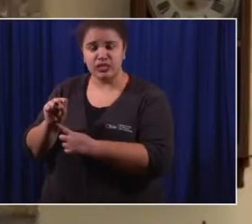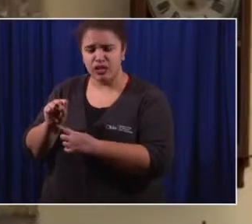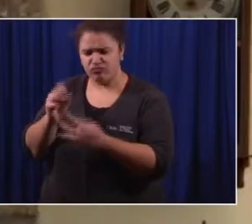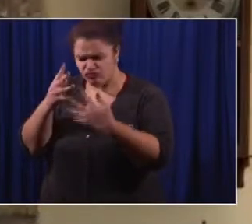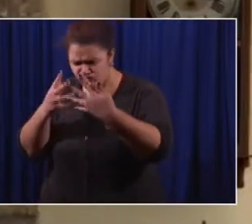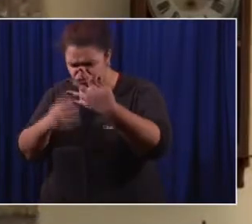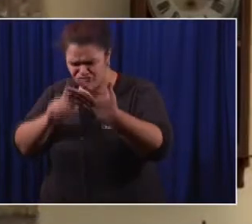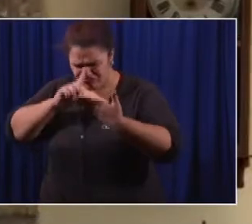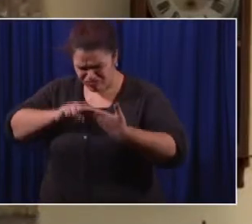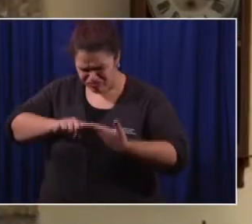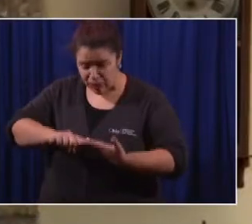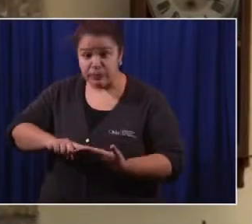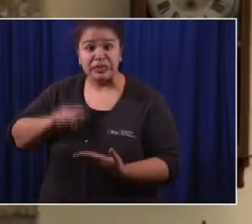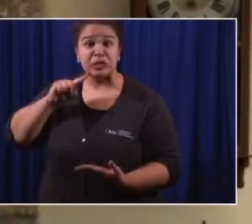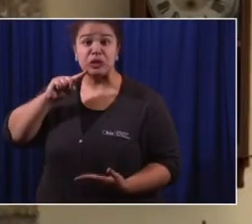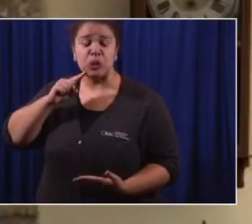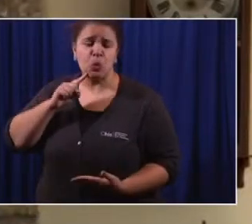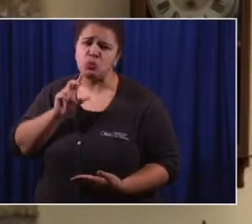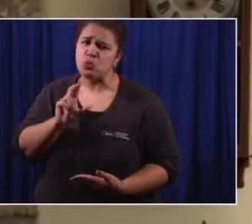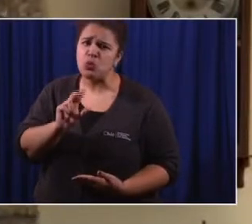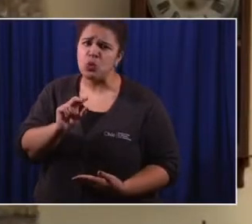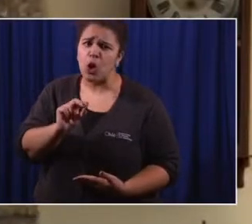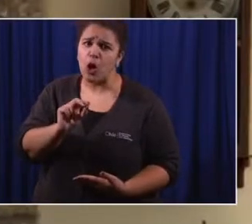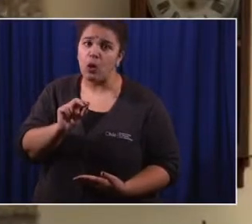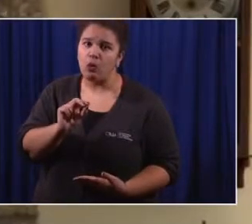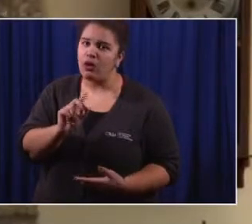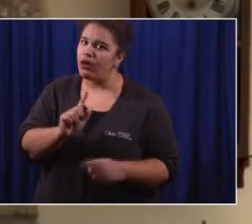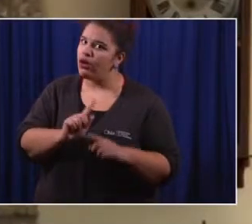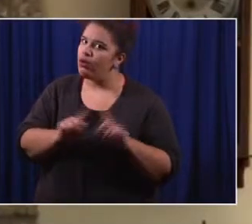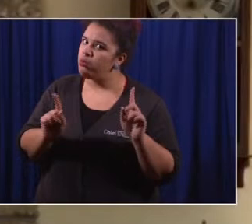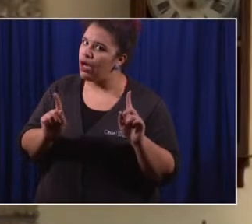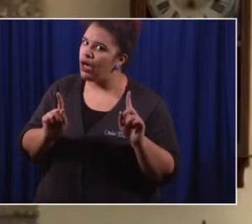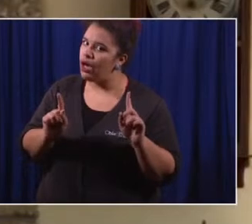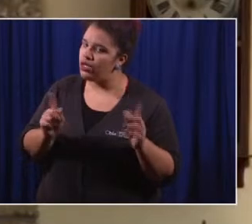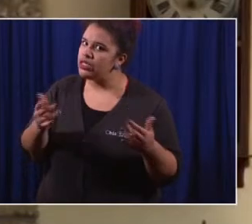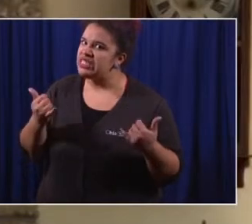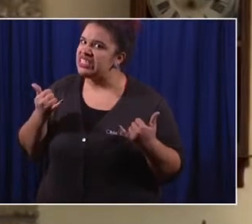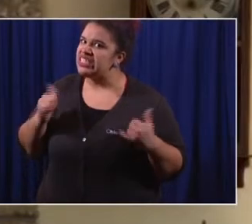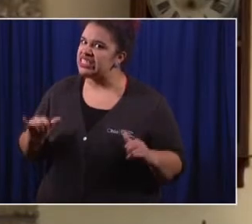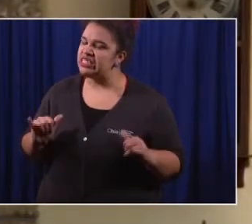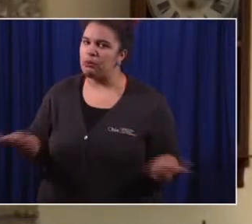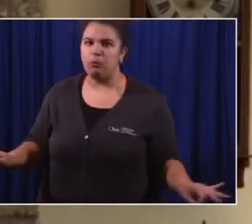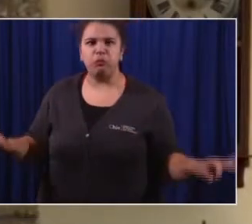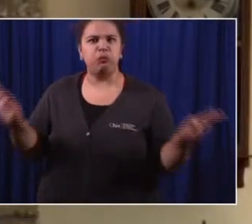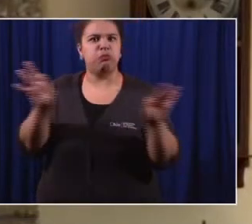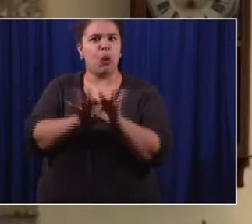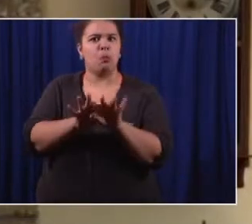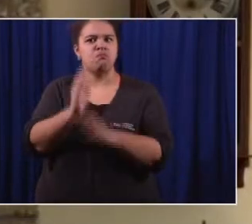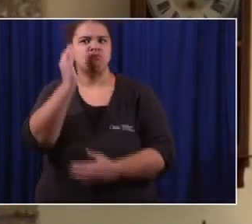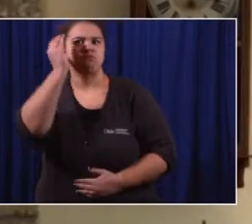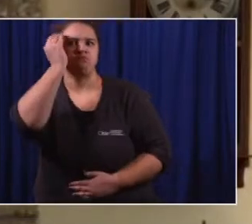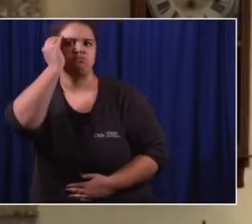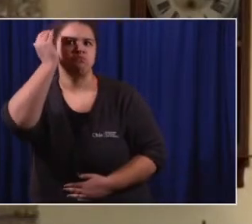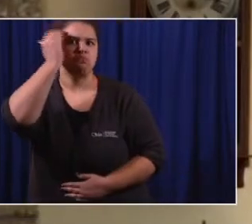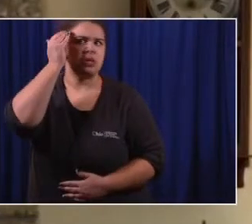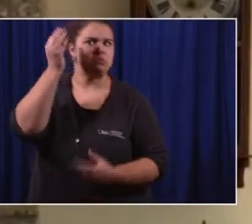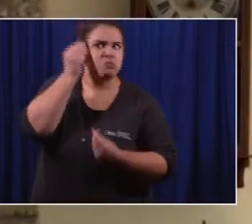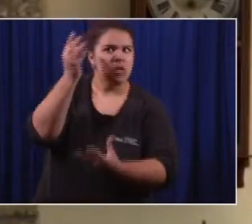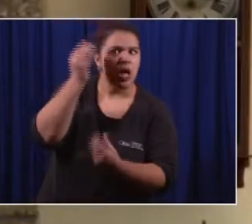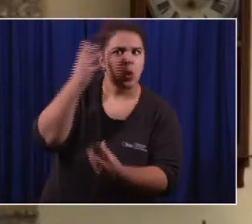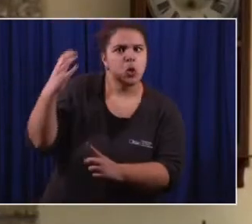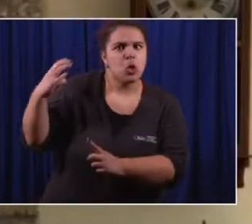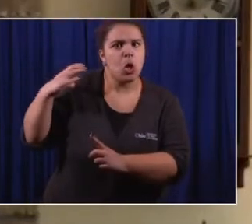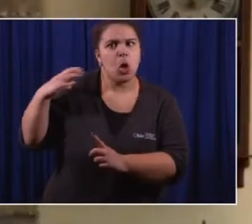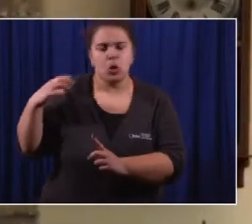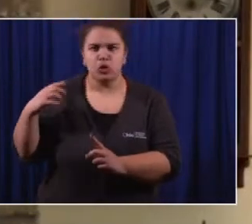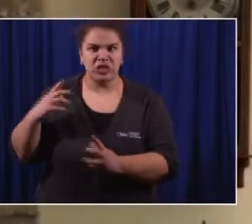that person would need to be cleared if they're going to be, play competitive athletics, or if they're even going to go out and just, and